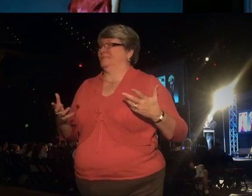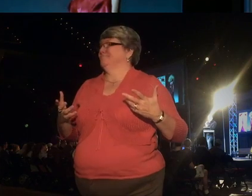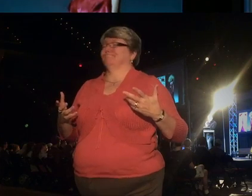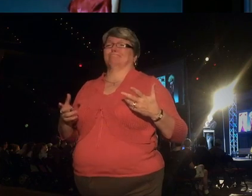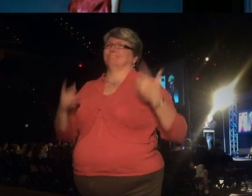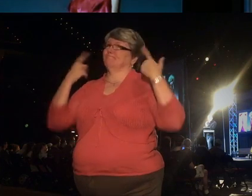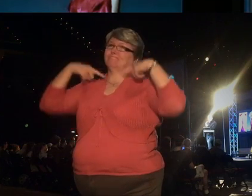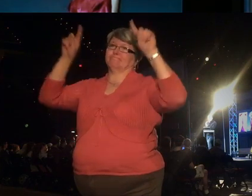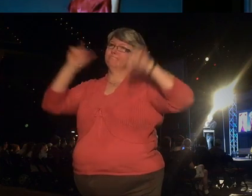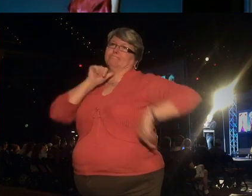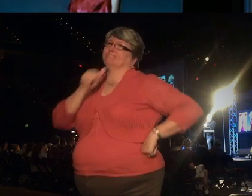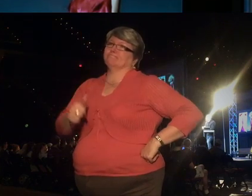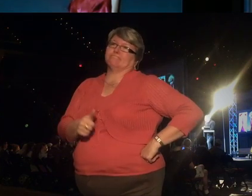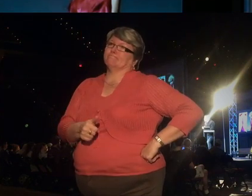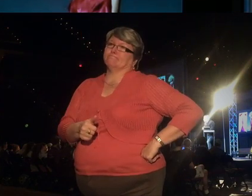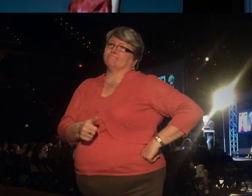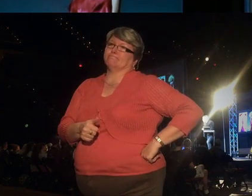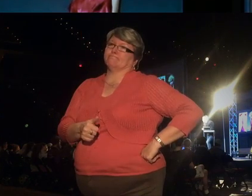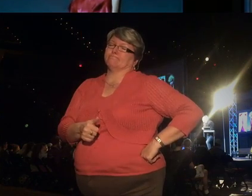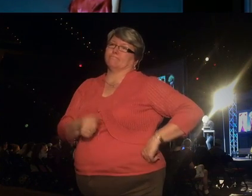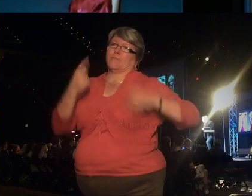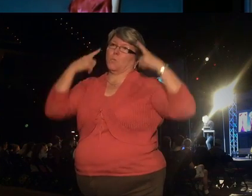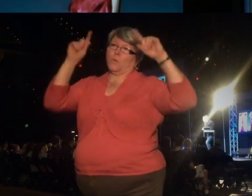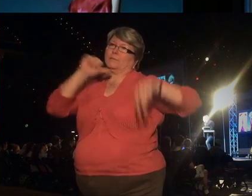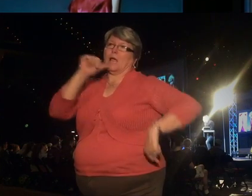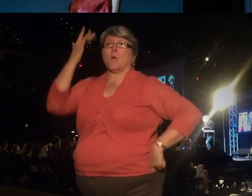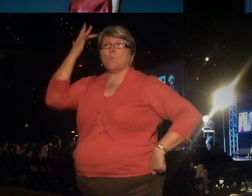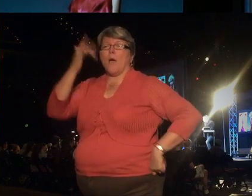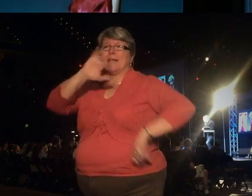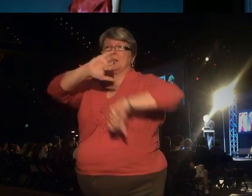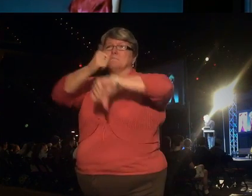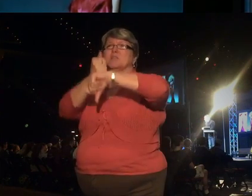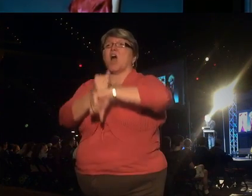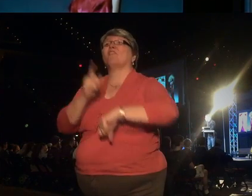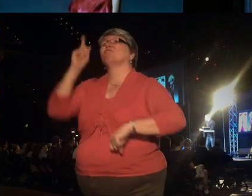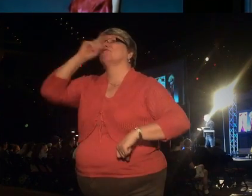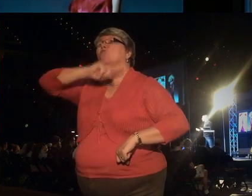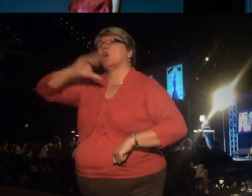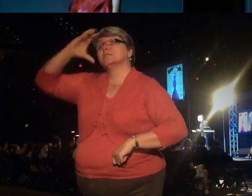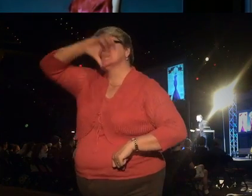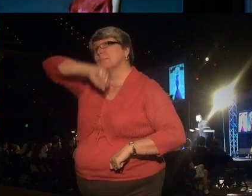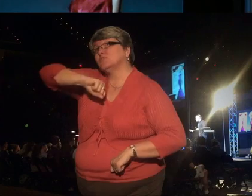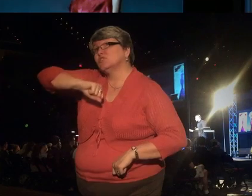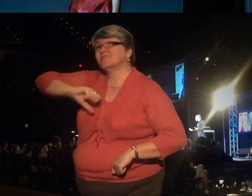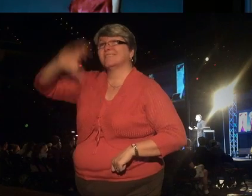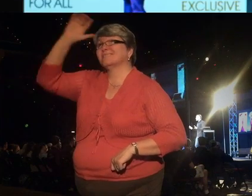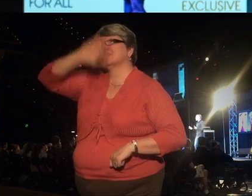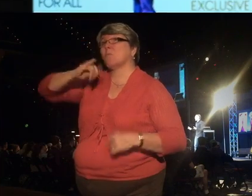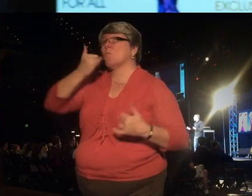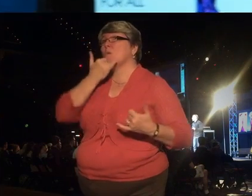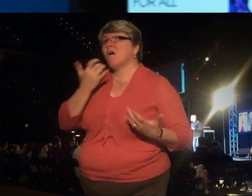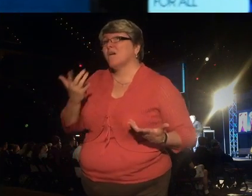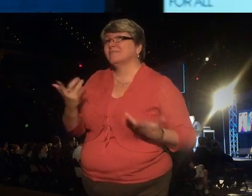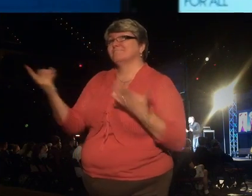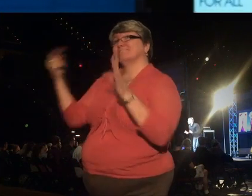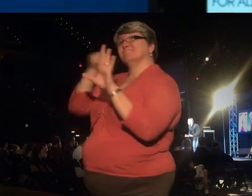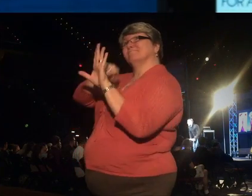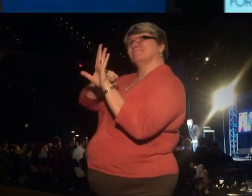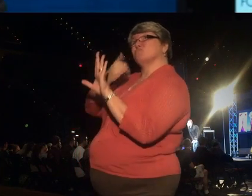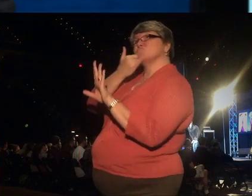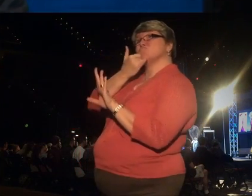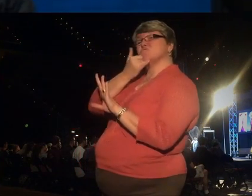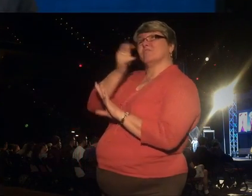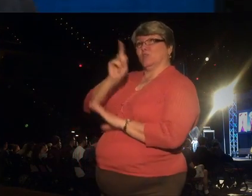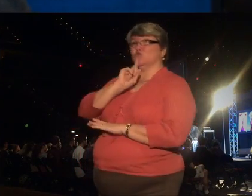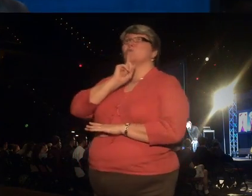doesn't work. And it doesn't work because it's built on a false assumption. And do you know what the false assumption is? That